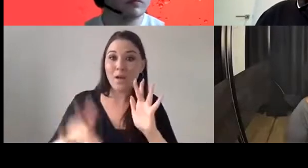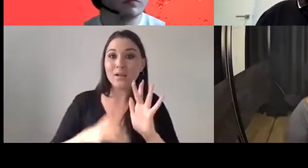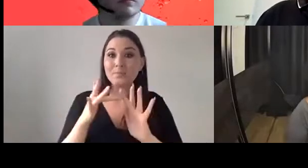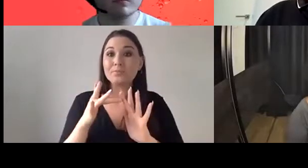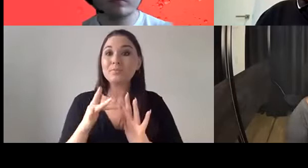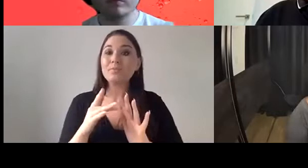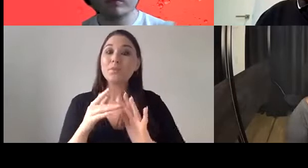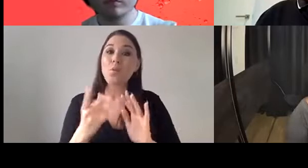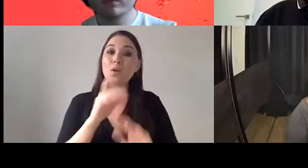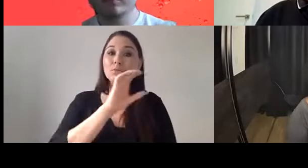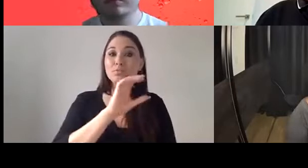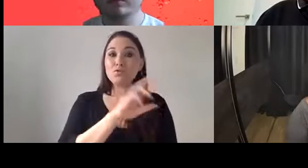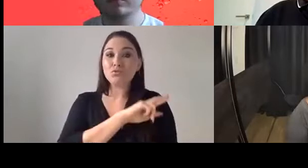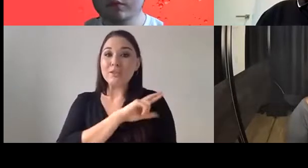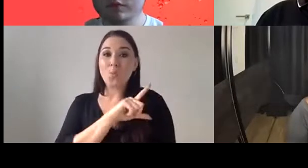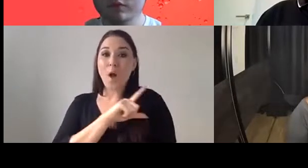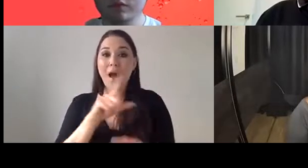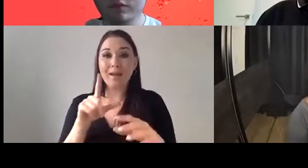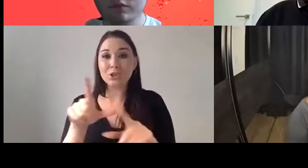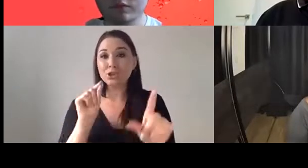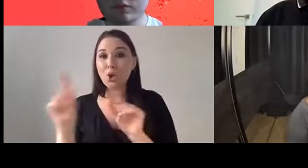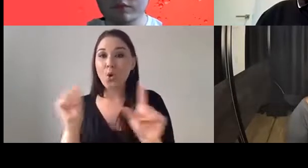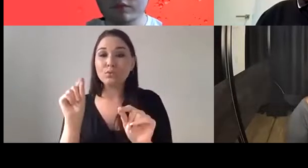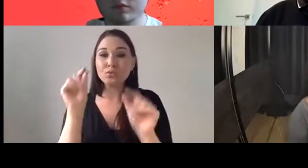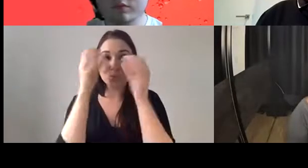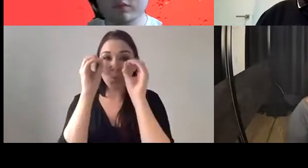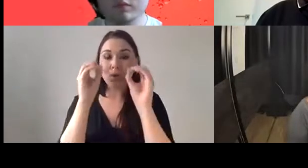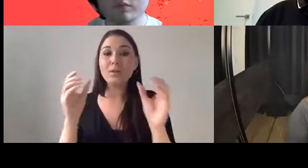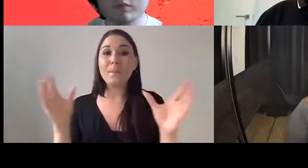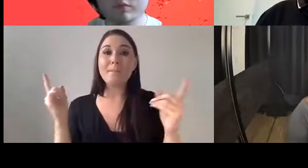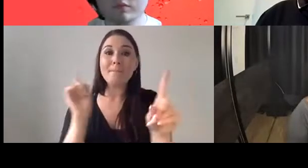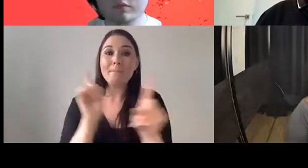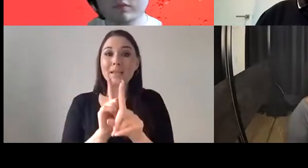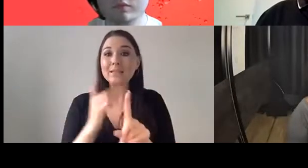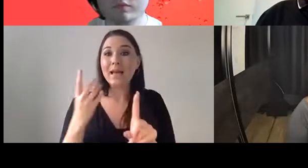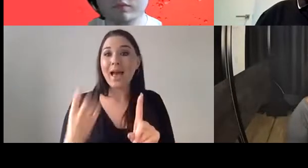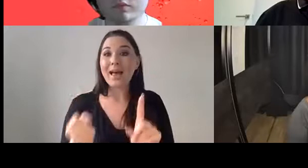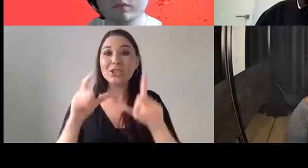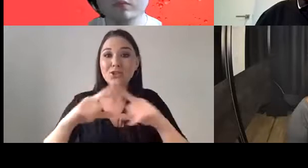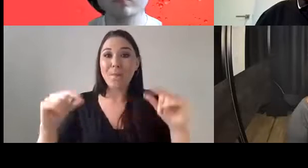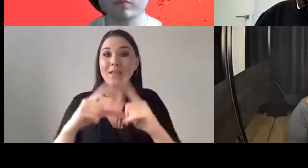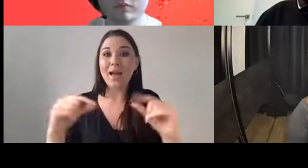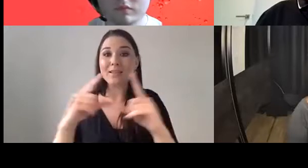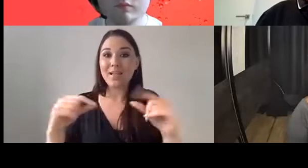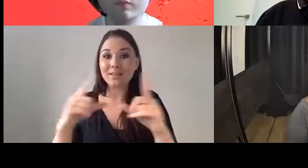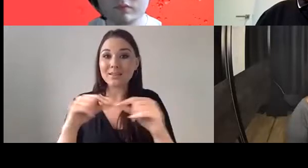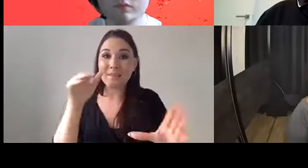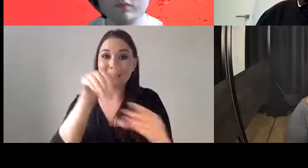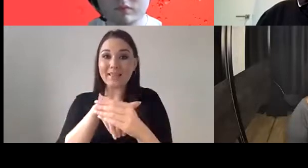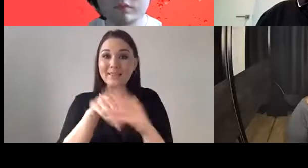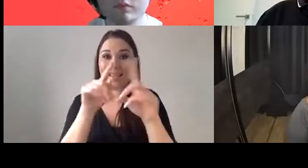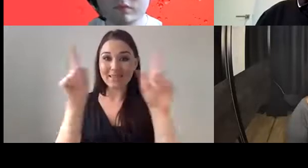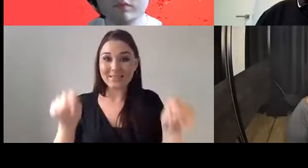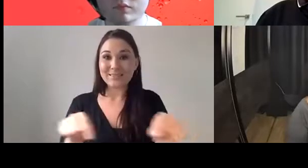of the reasons why I chose Google was that Google Meets has subtitles built in.